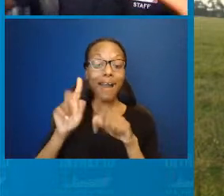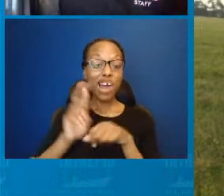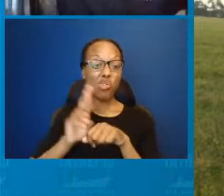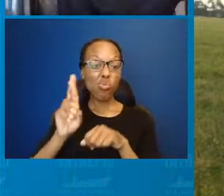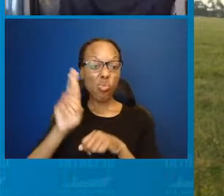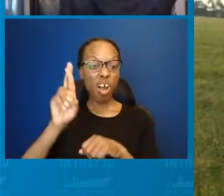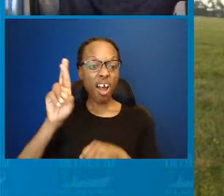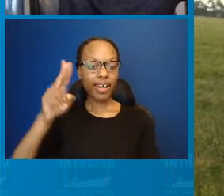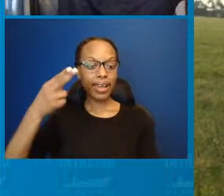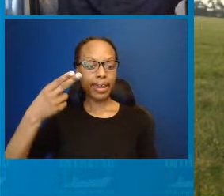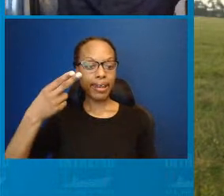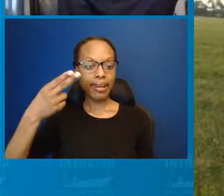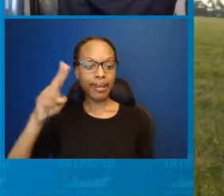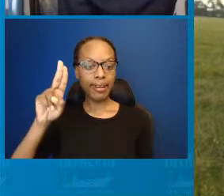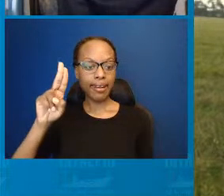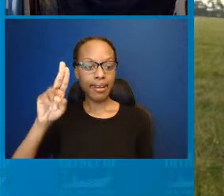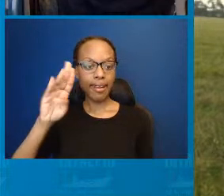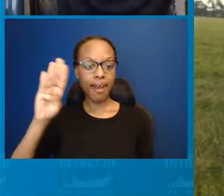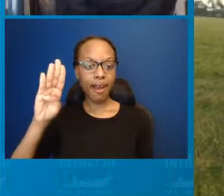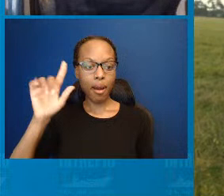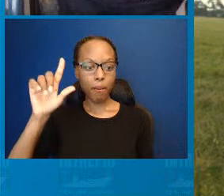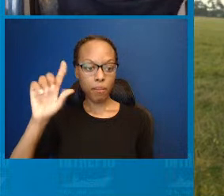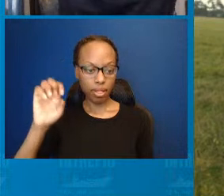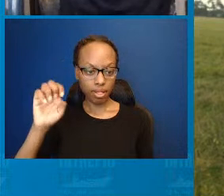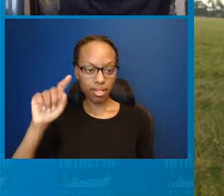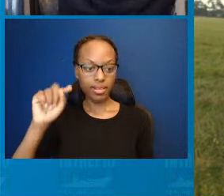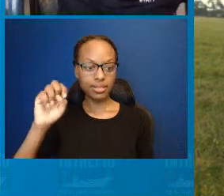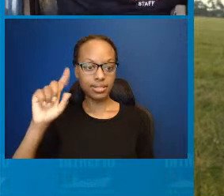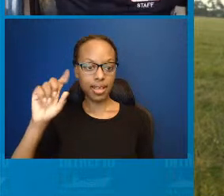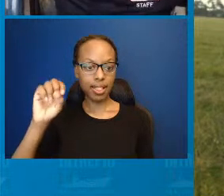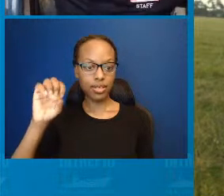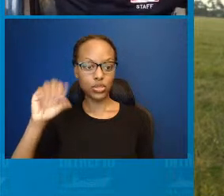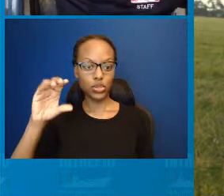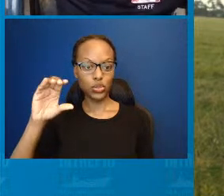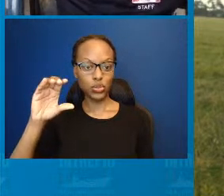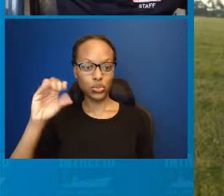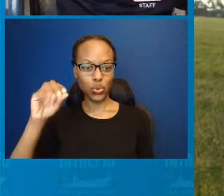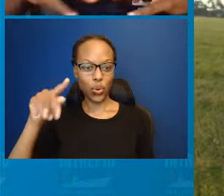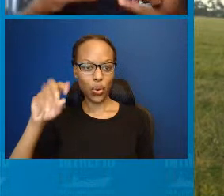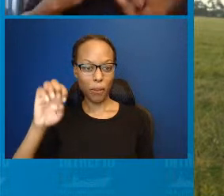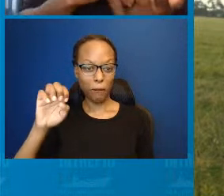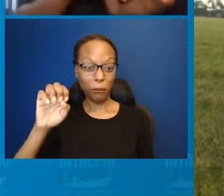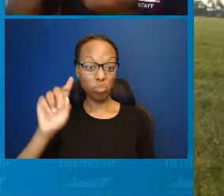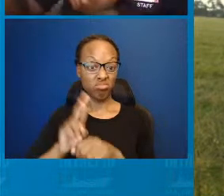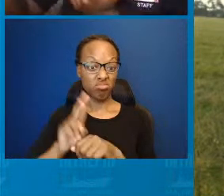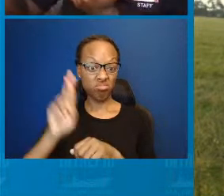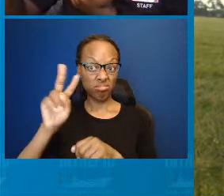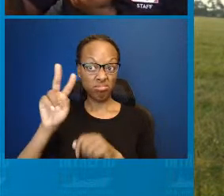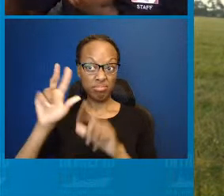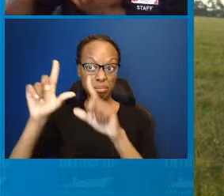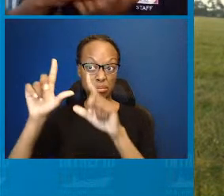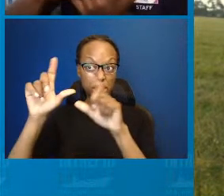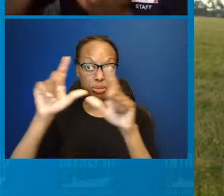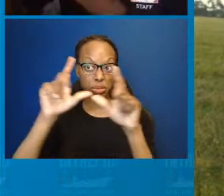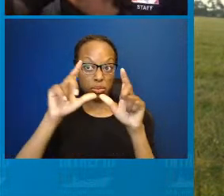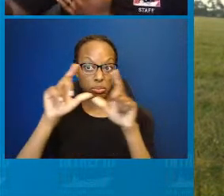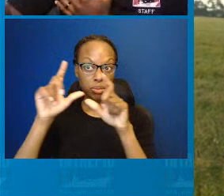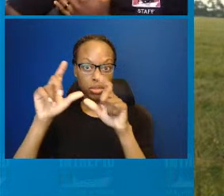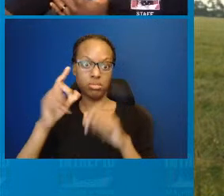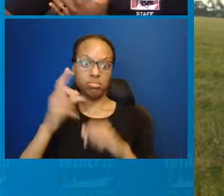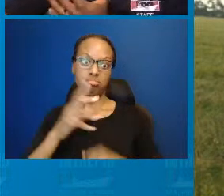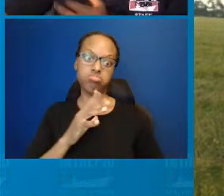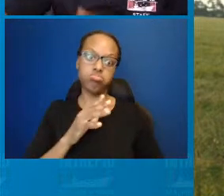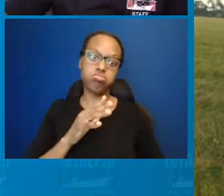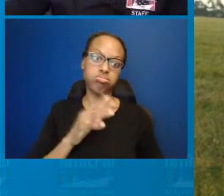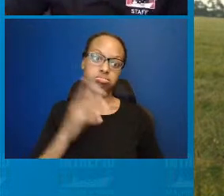space, right? So we sent this telescope out and it didn't have the atmosphere to kind of get in the way of it seeing these stars and it seeing